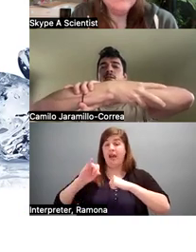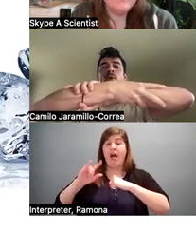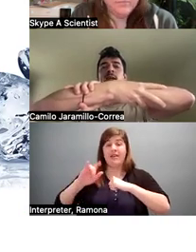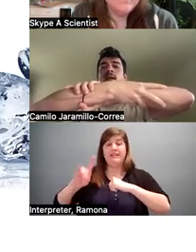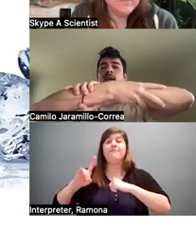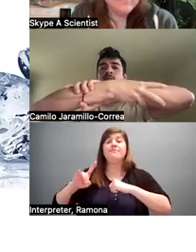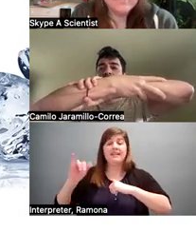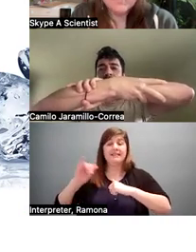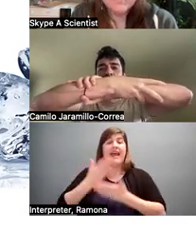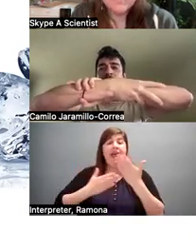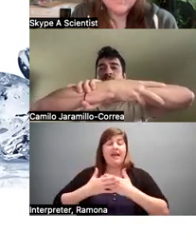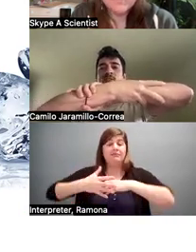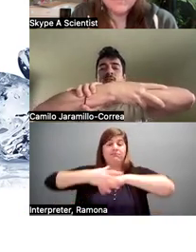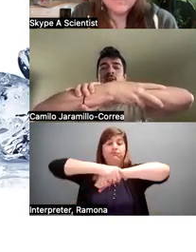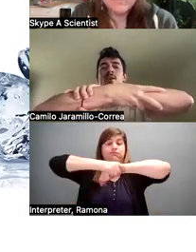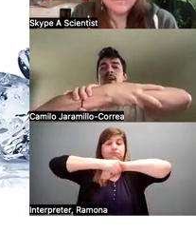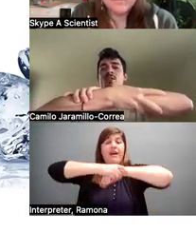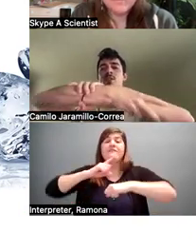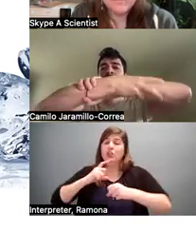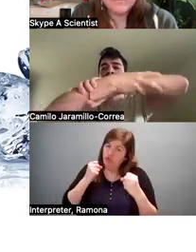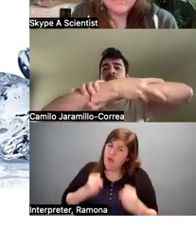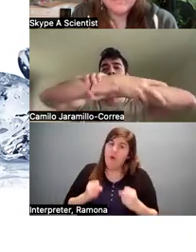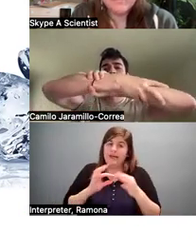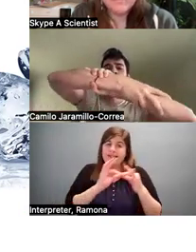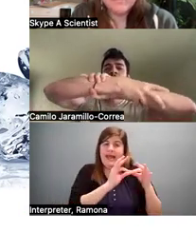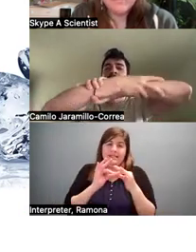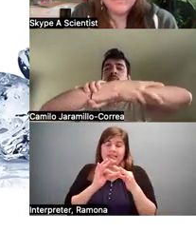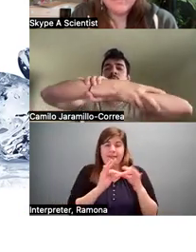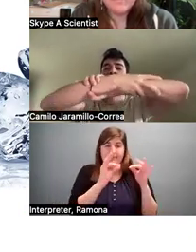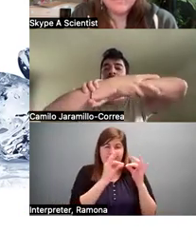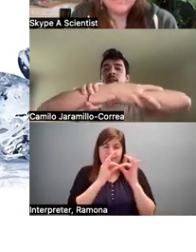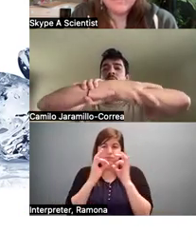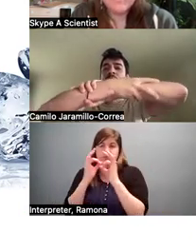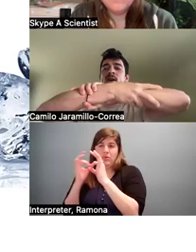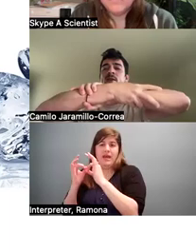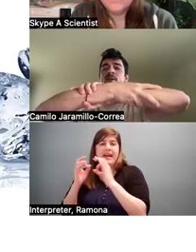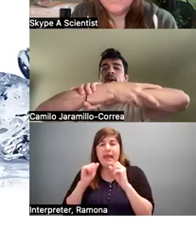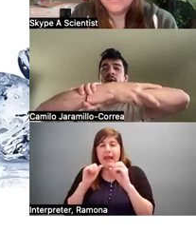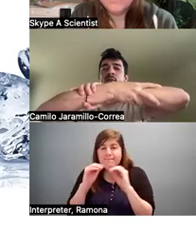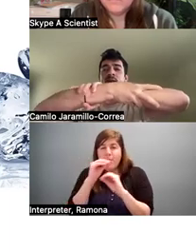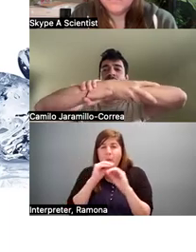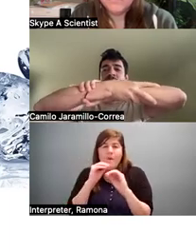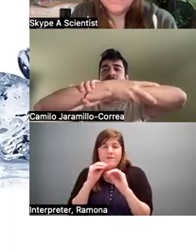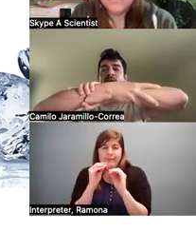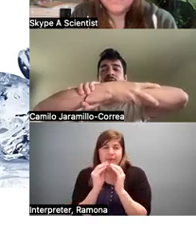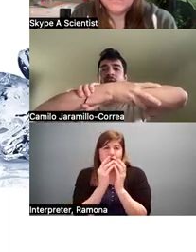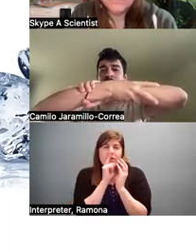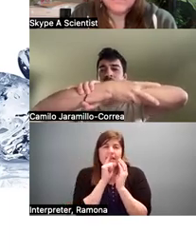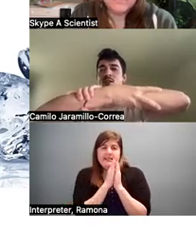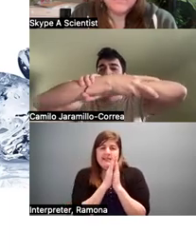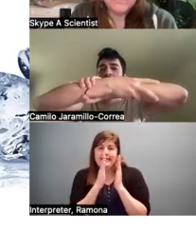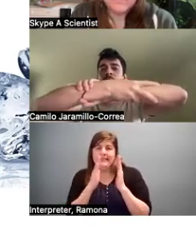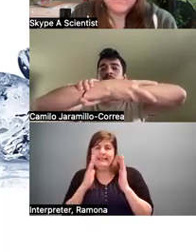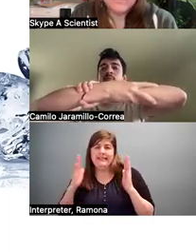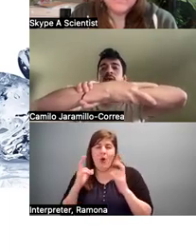together this way. So it's like a very strong connection between the particles. You can kind of like move them a little bit around, but it's very